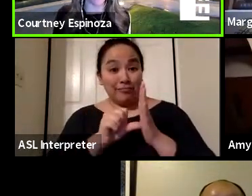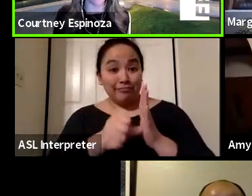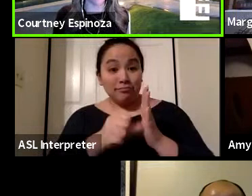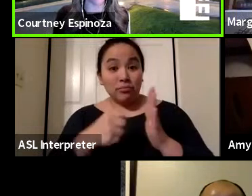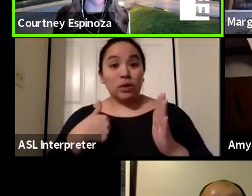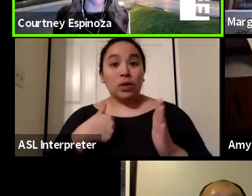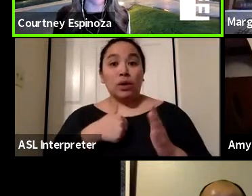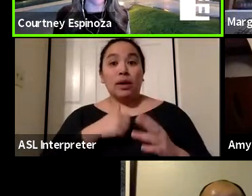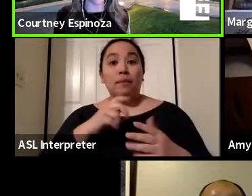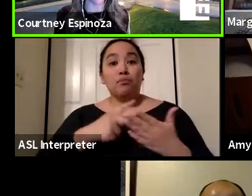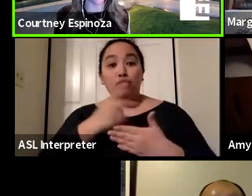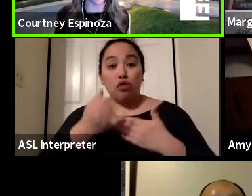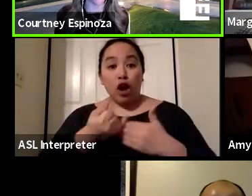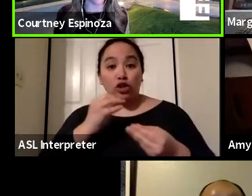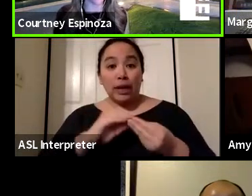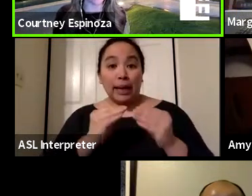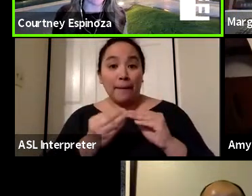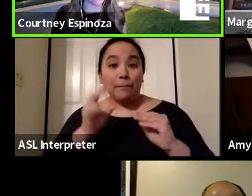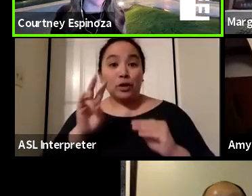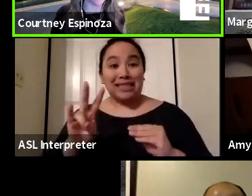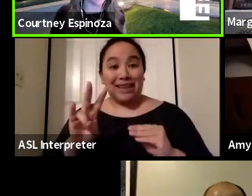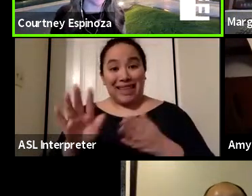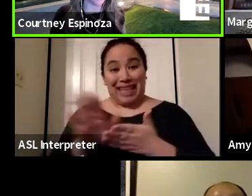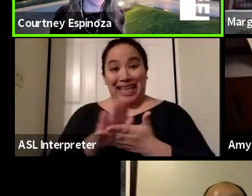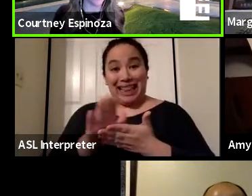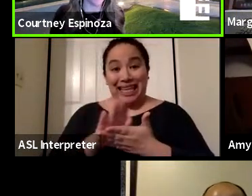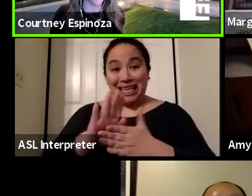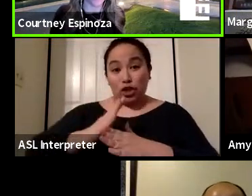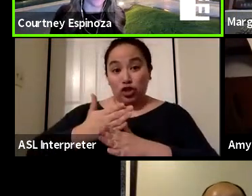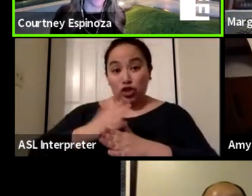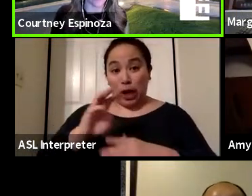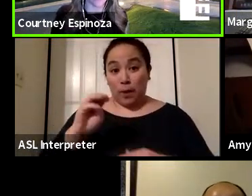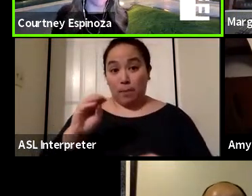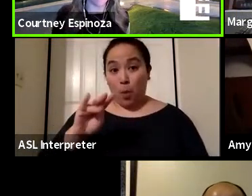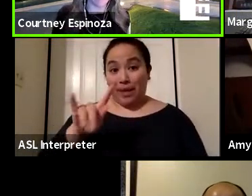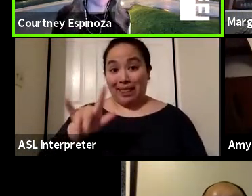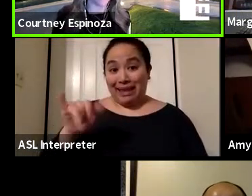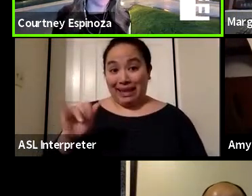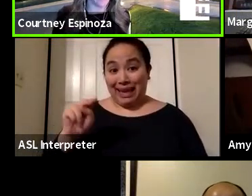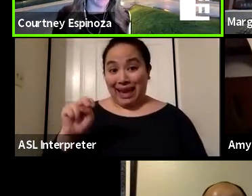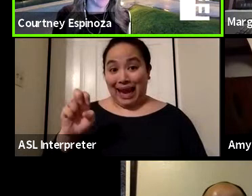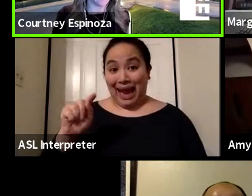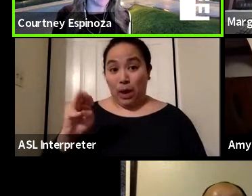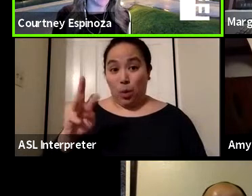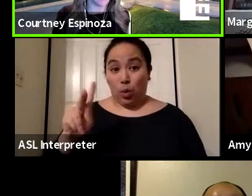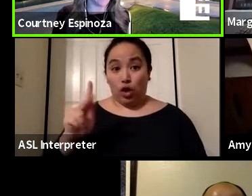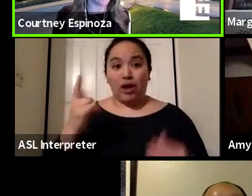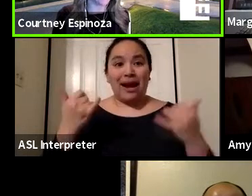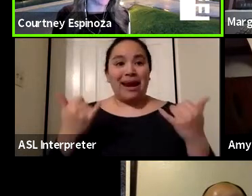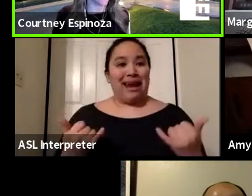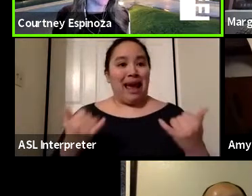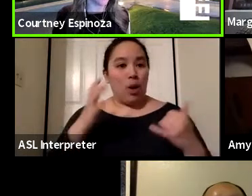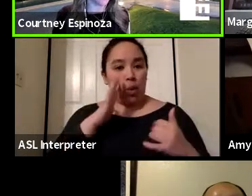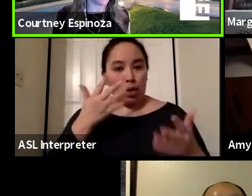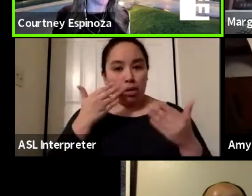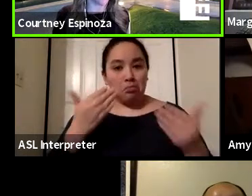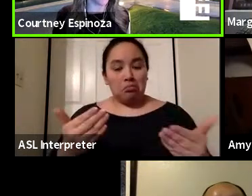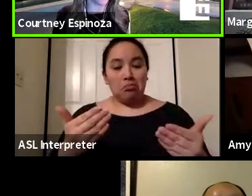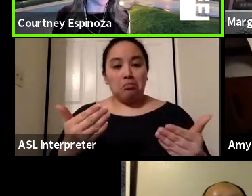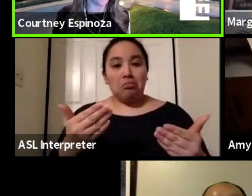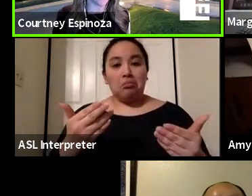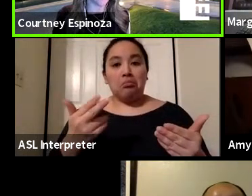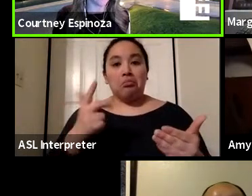of project number 7, the Clean Shared Mobility Network. So I will go ahead and give you guys